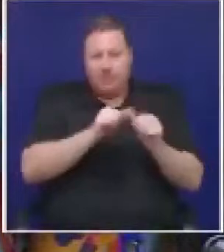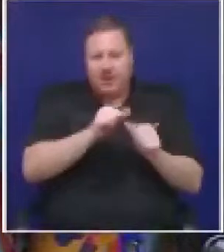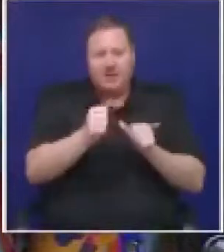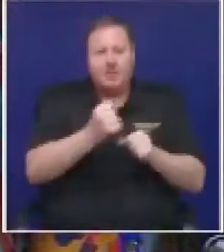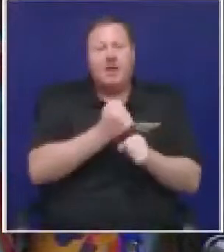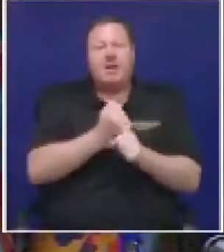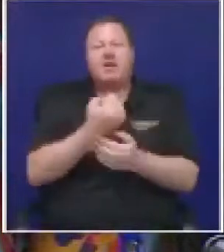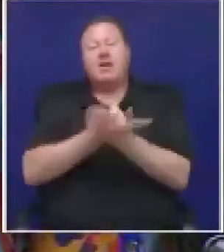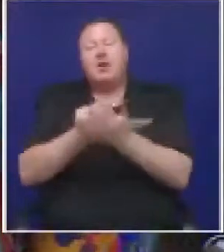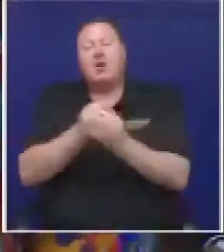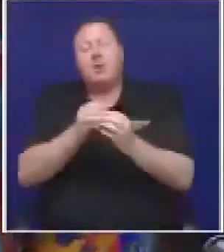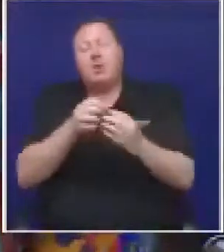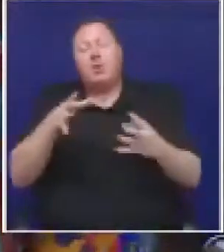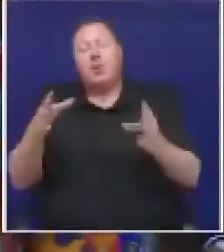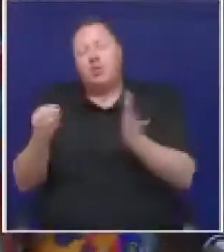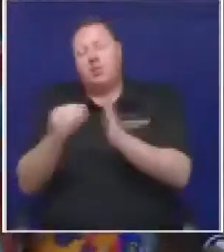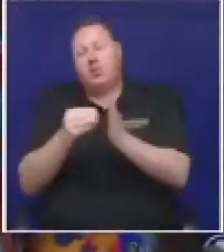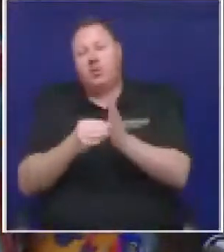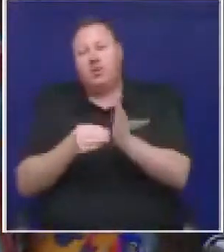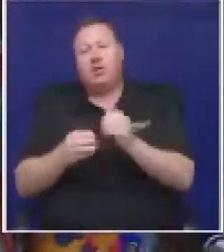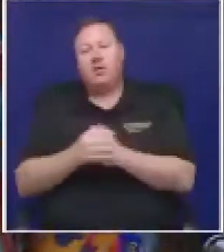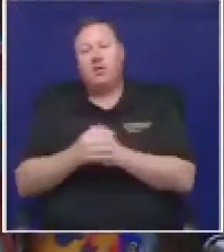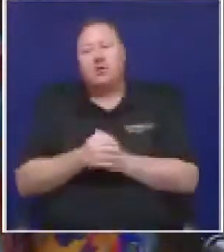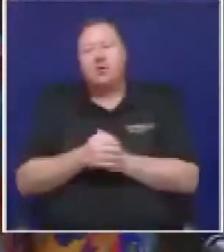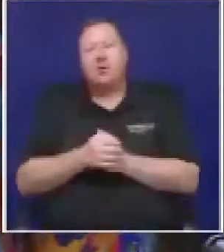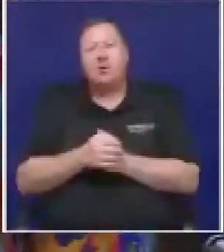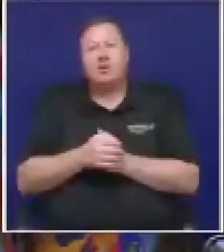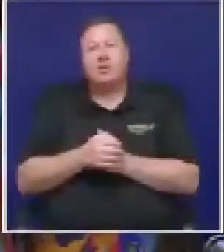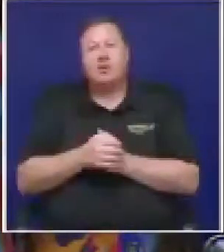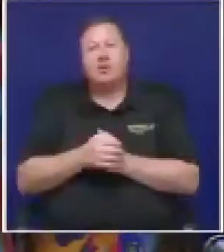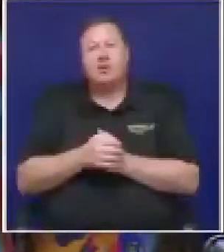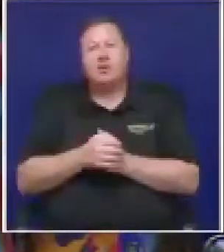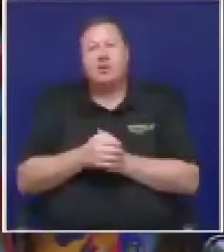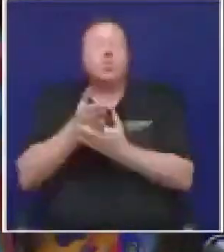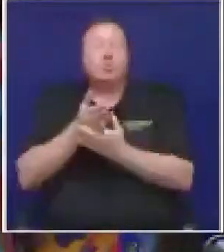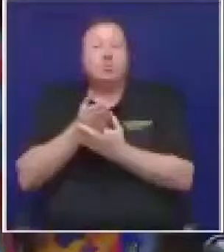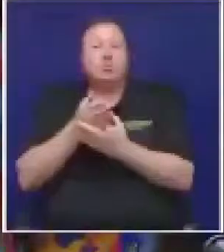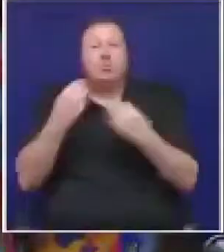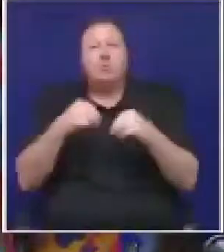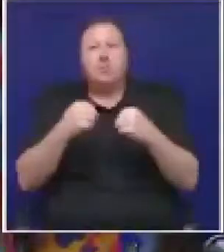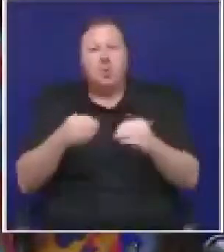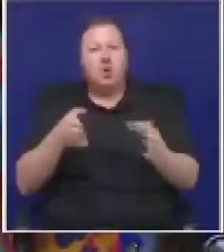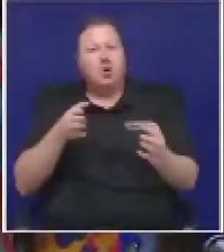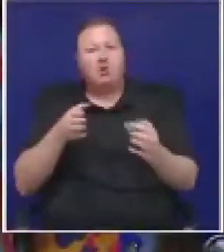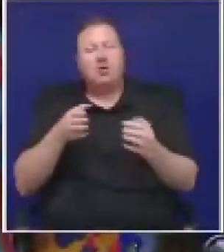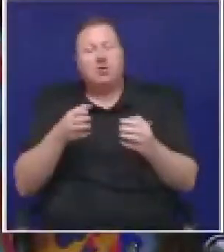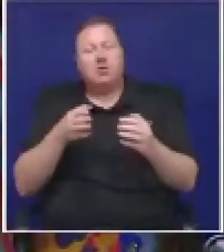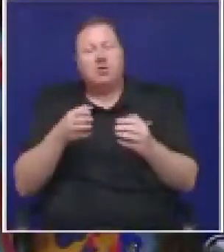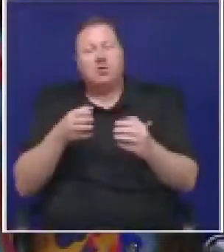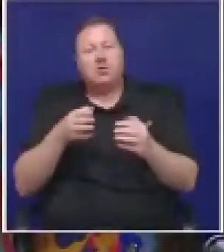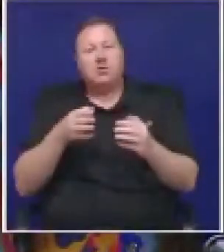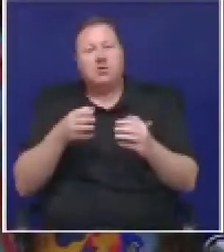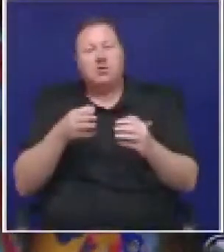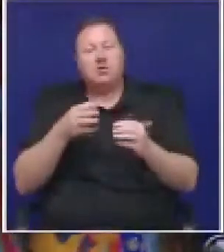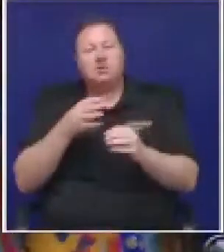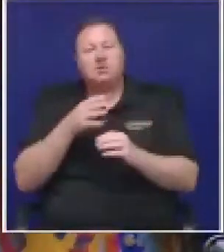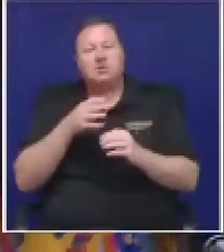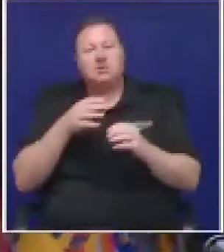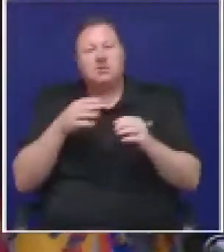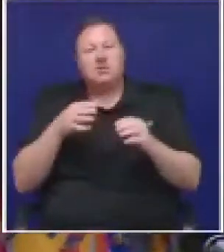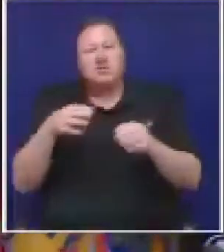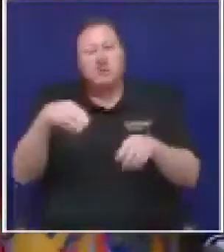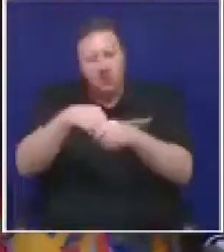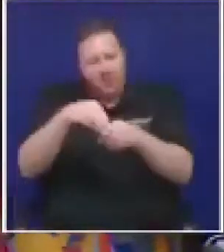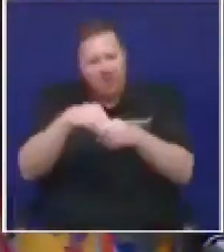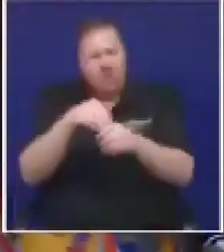growth, and support SMMEs through better market linkages and district-level industrialization. However,